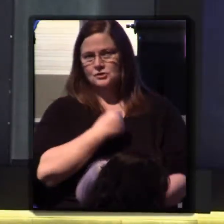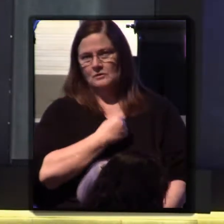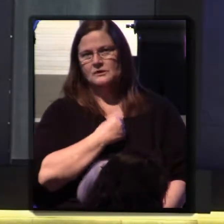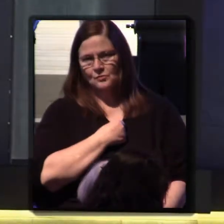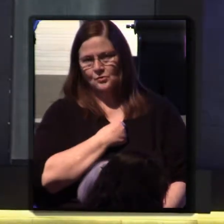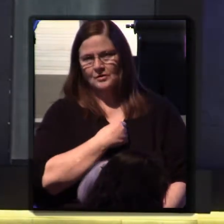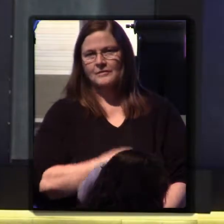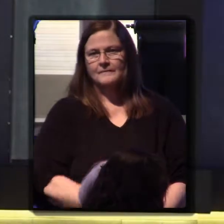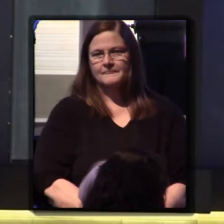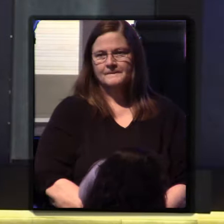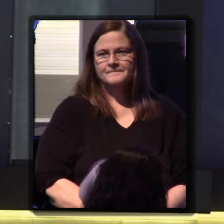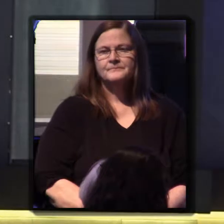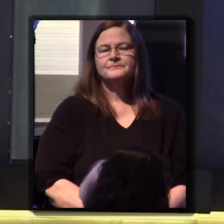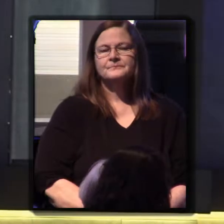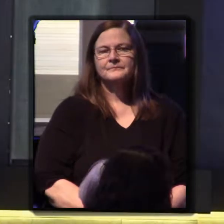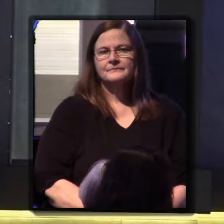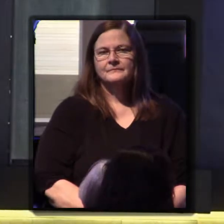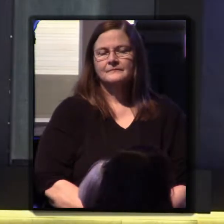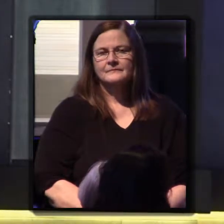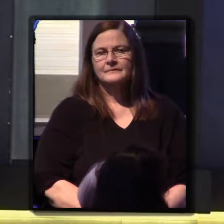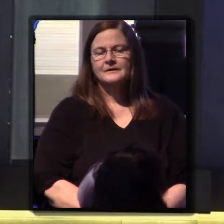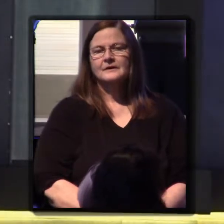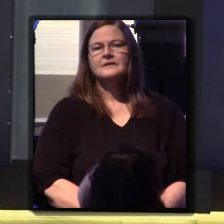offered at Yom Kippur,